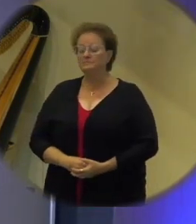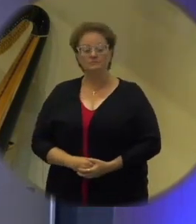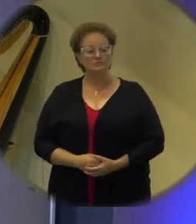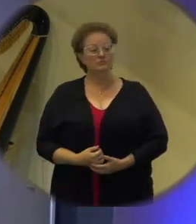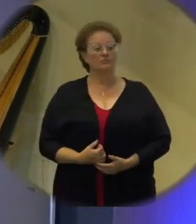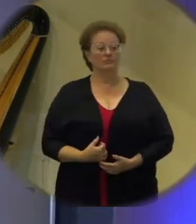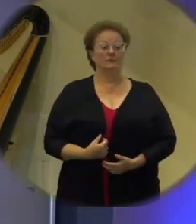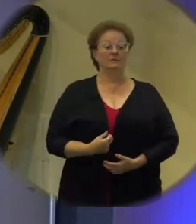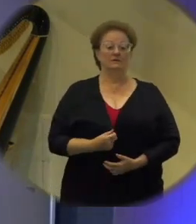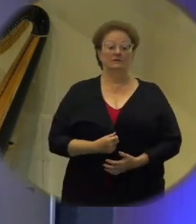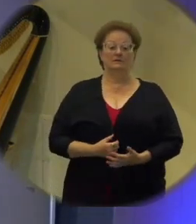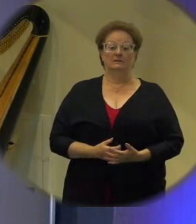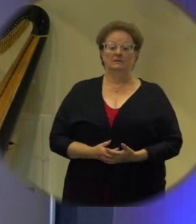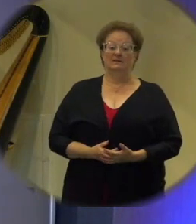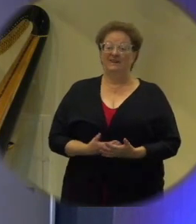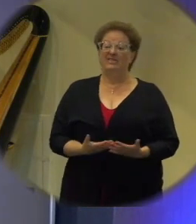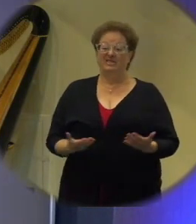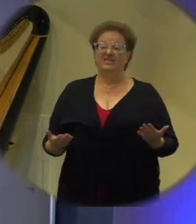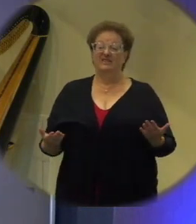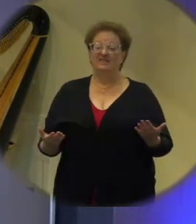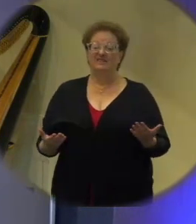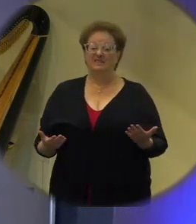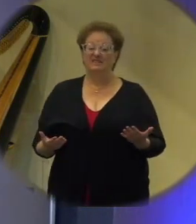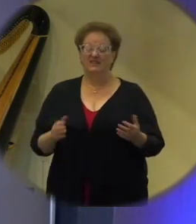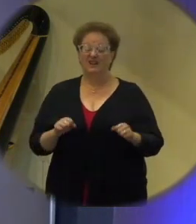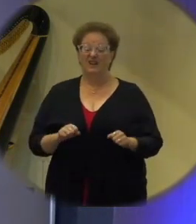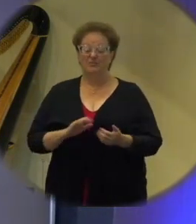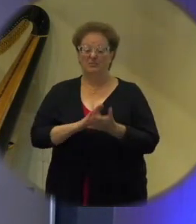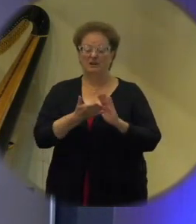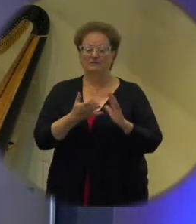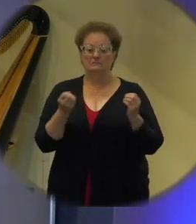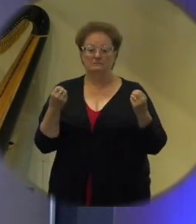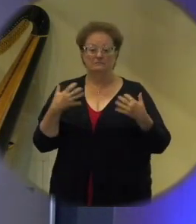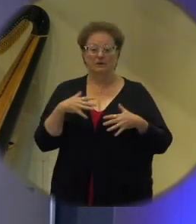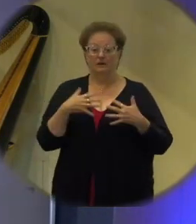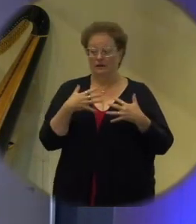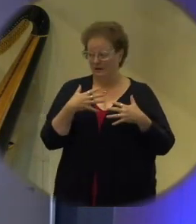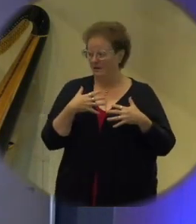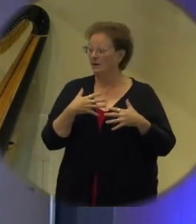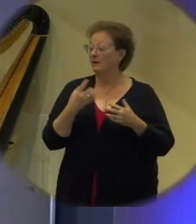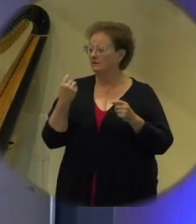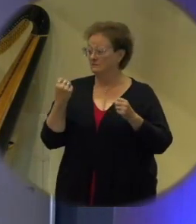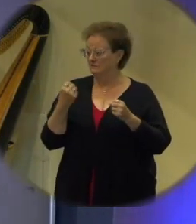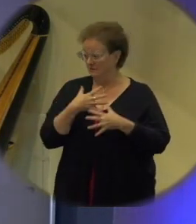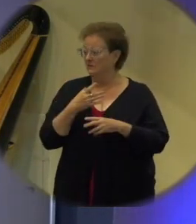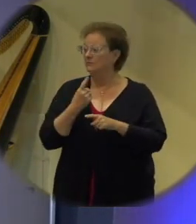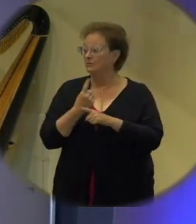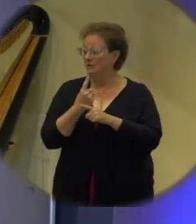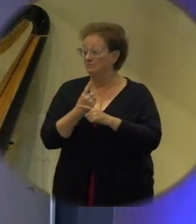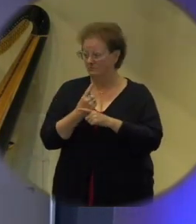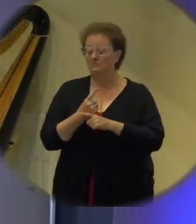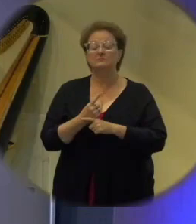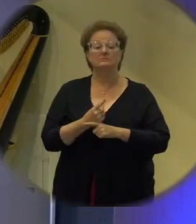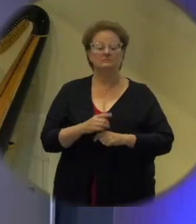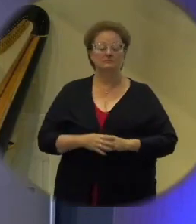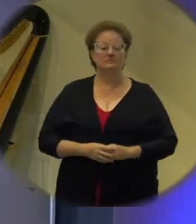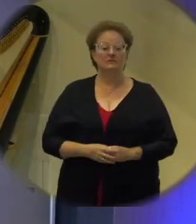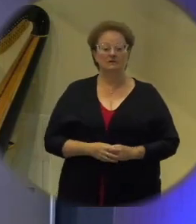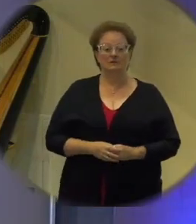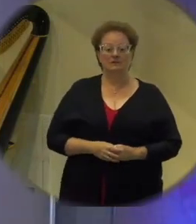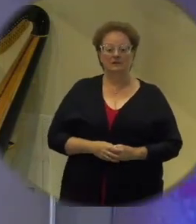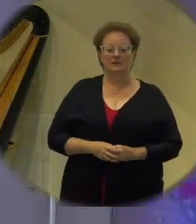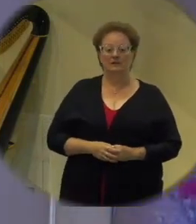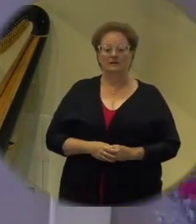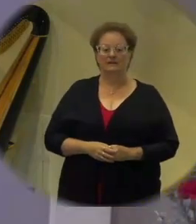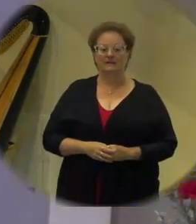Let's be real about this. Things can get very scary in the world in which we live. Would you agree with me on that? I mean, if you don't, April